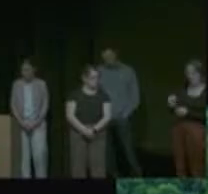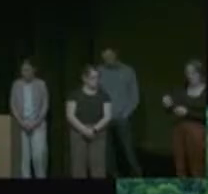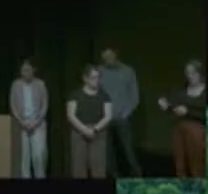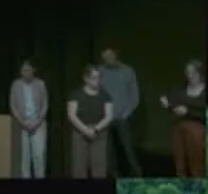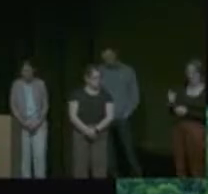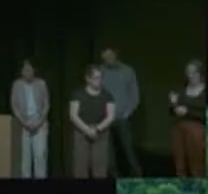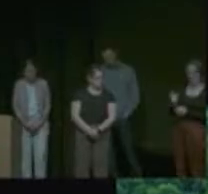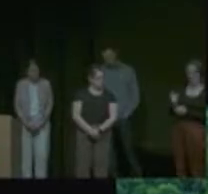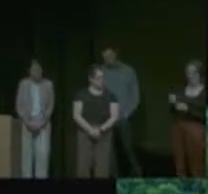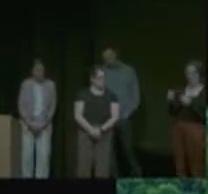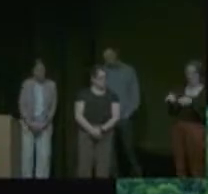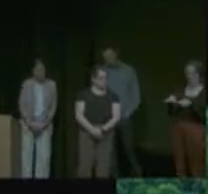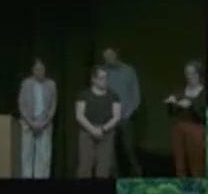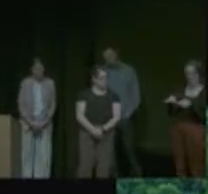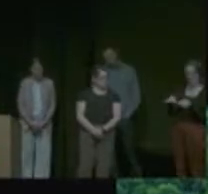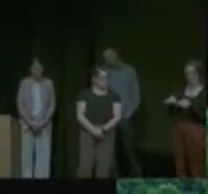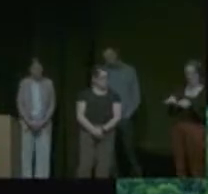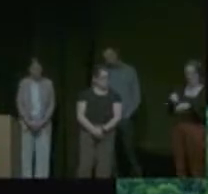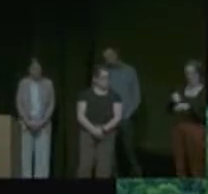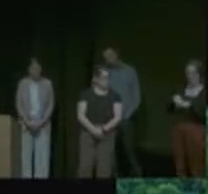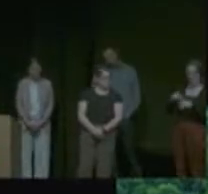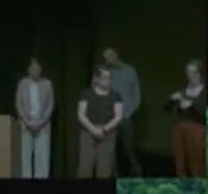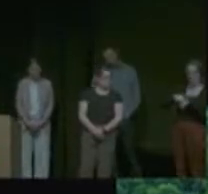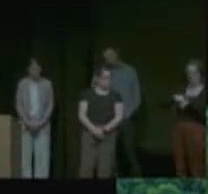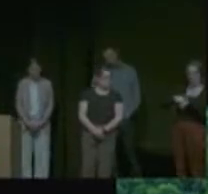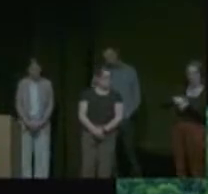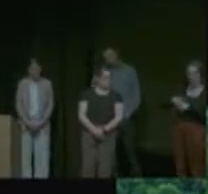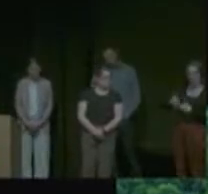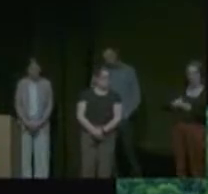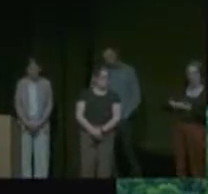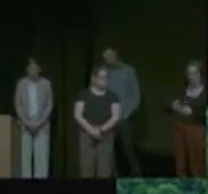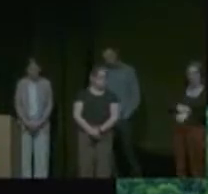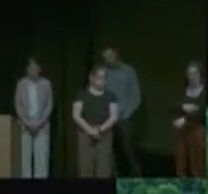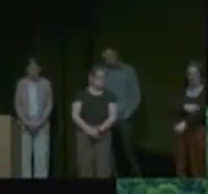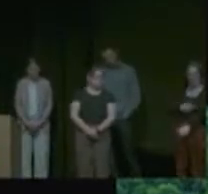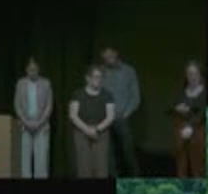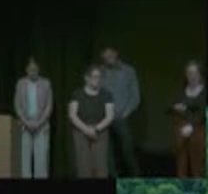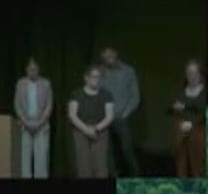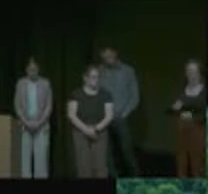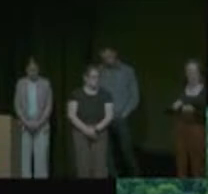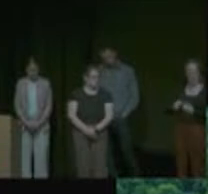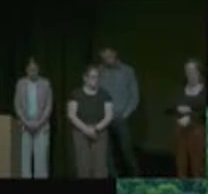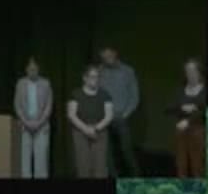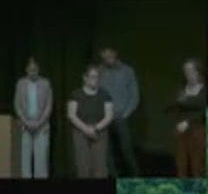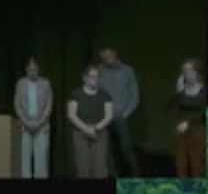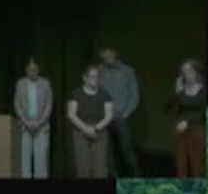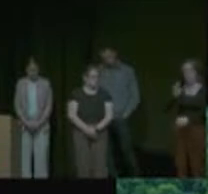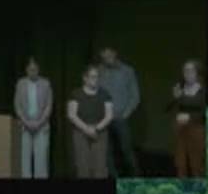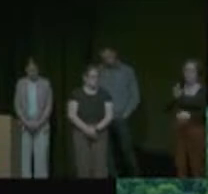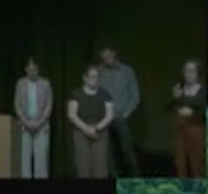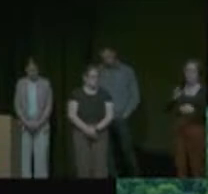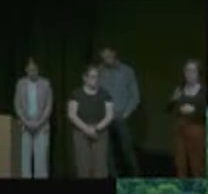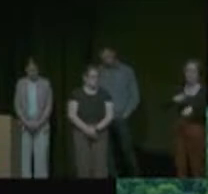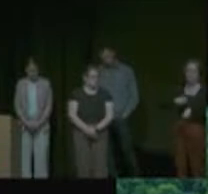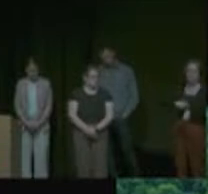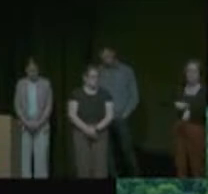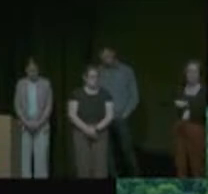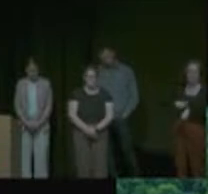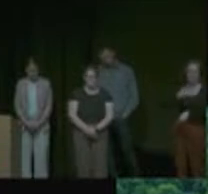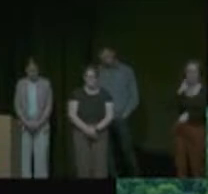the soil and the earth? And how long will it take for the